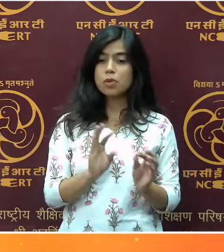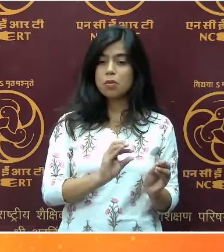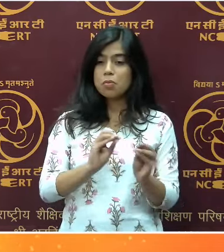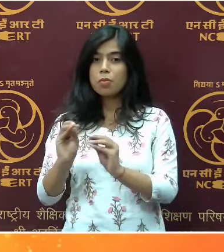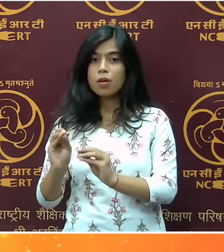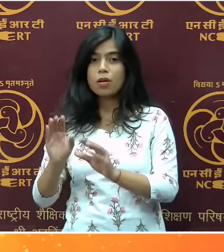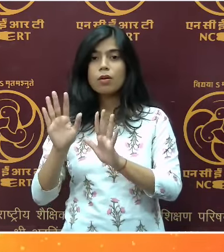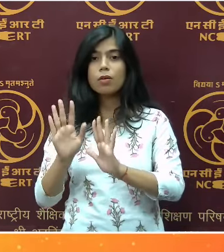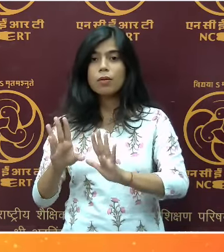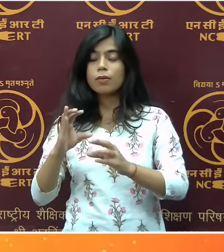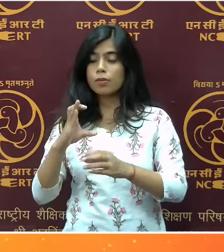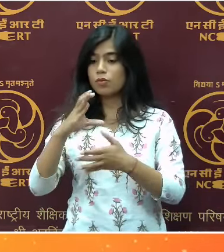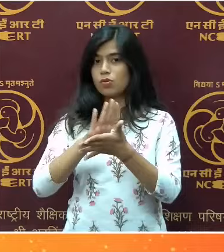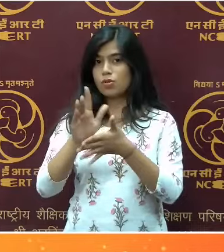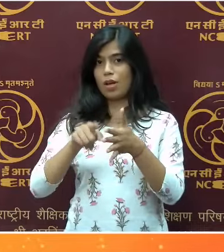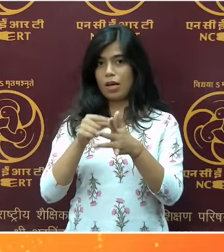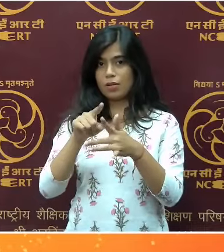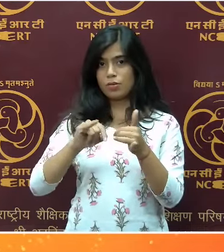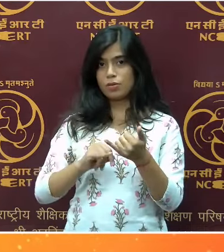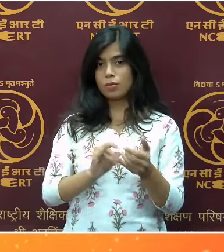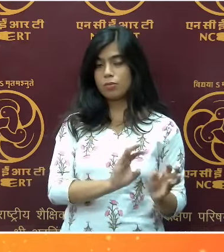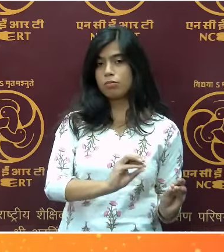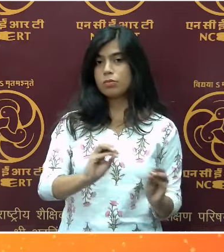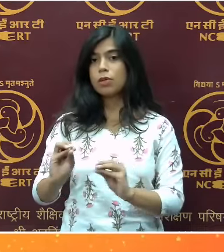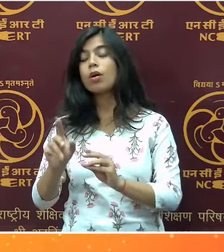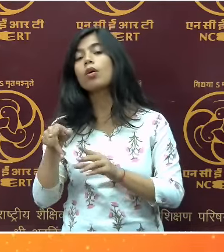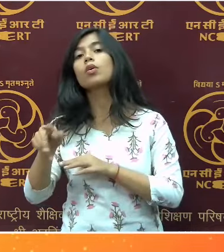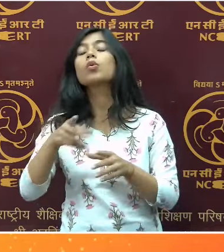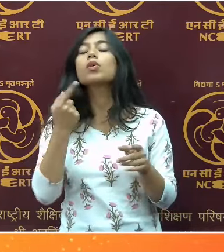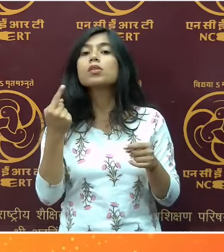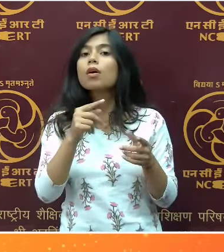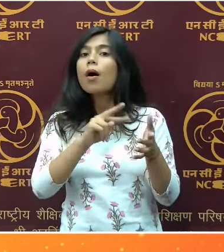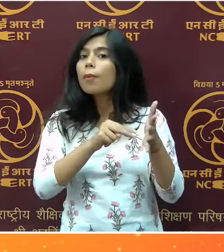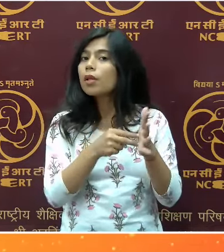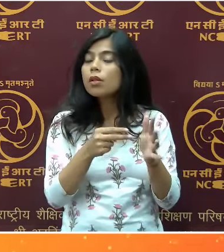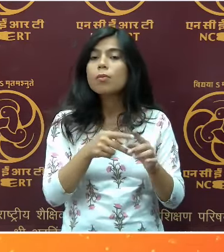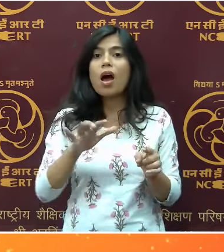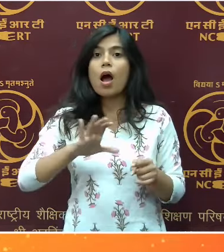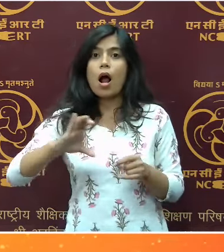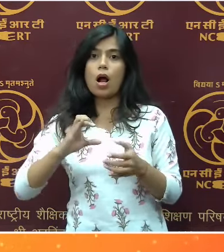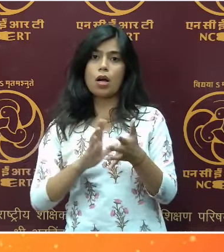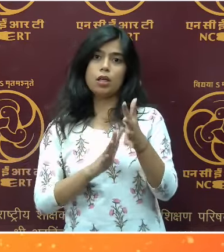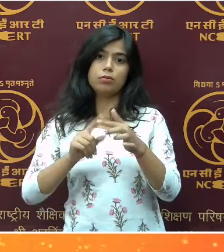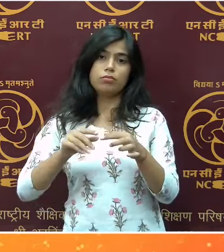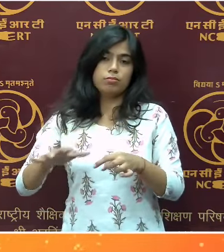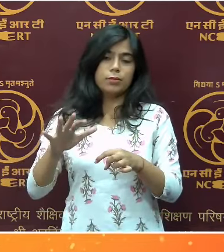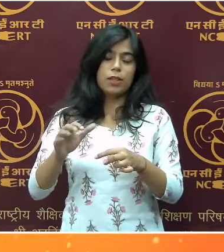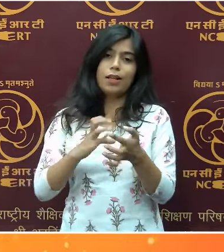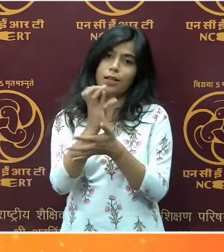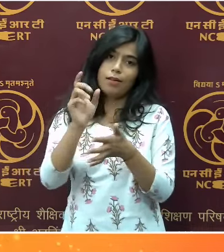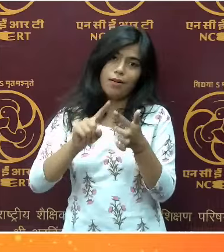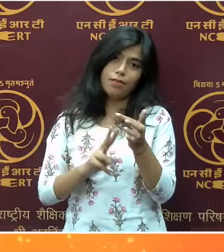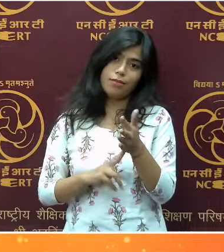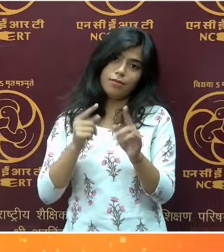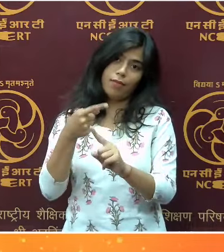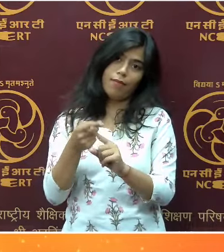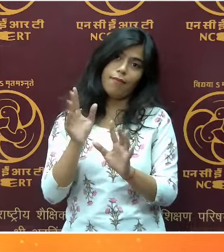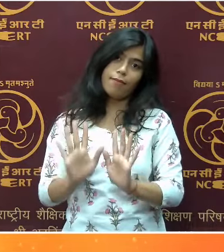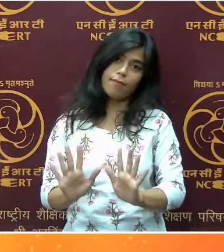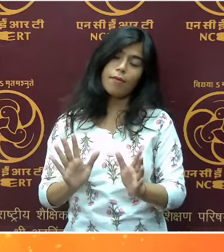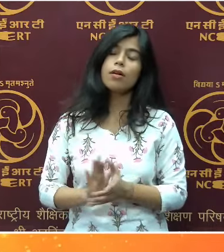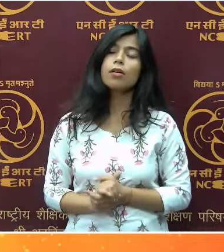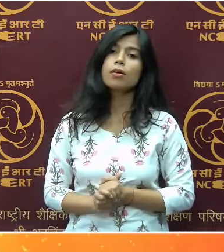make them charges to move, it is called current. So charge is quantized.